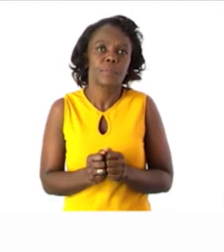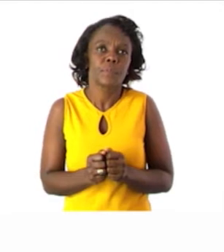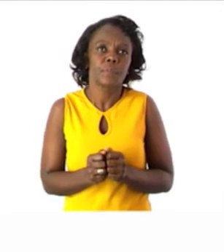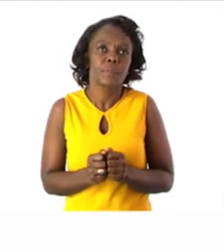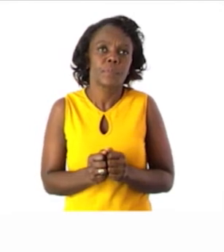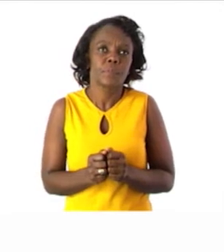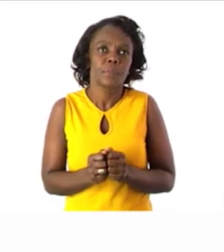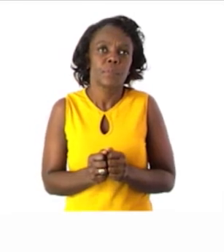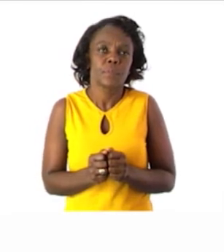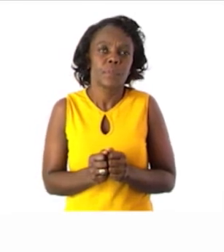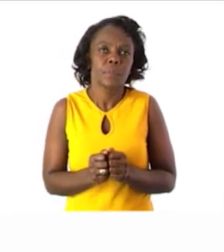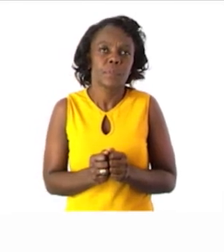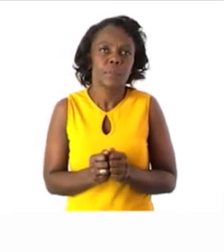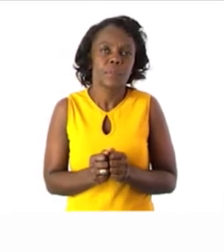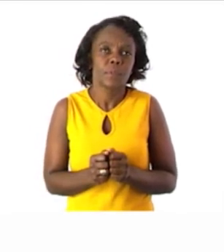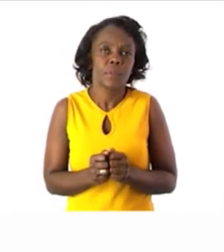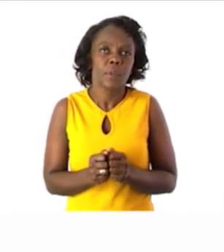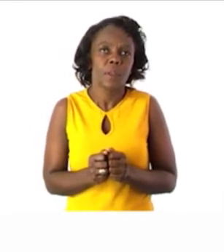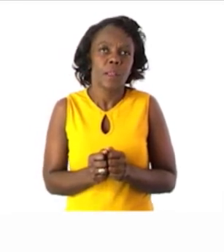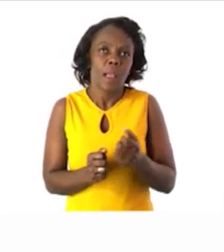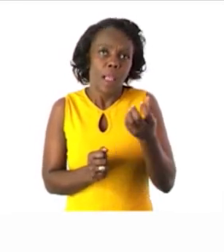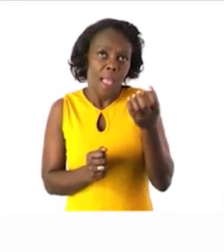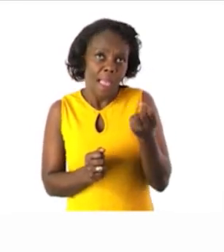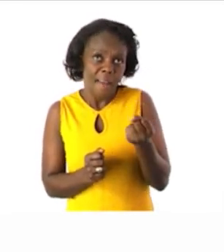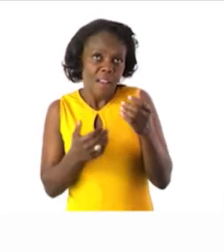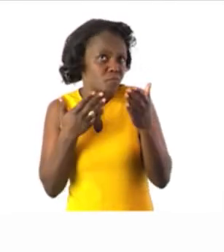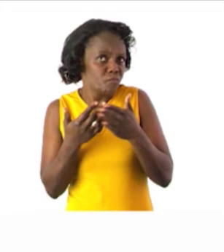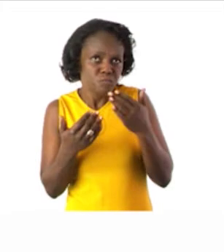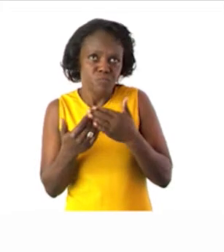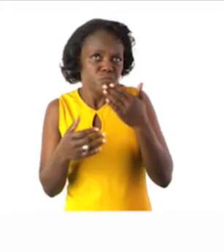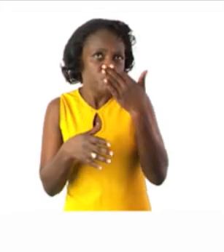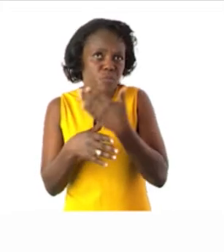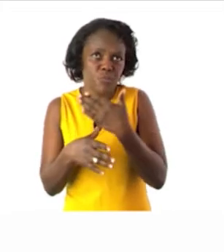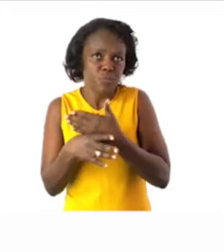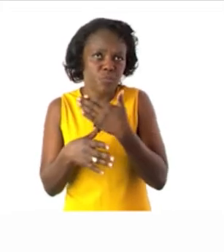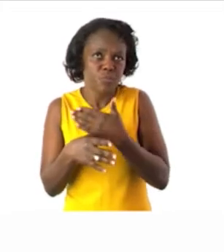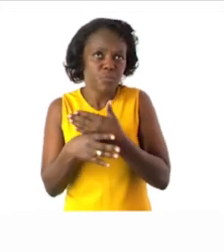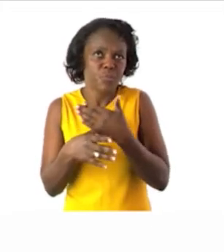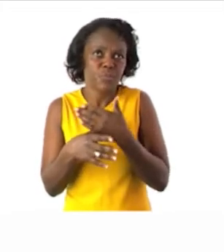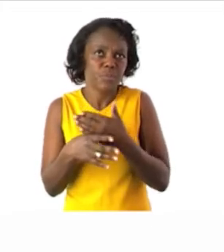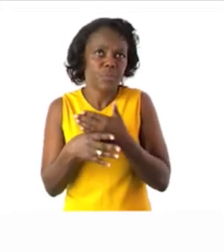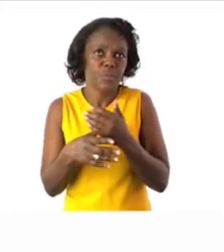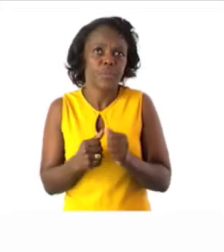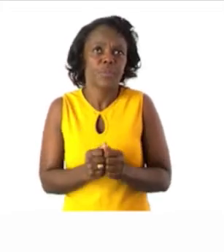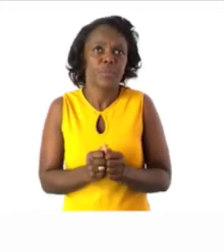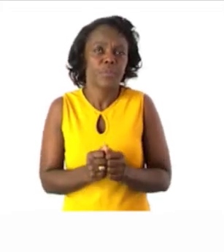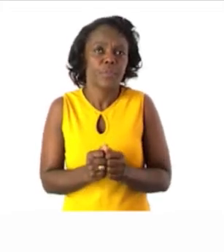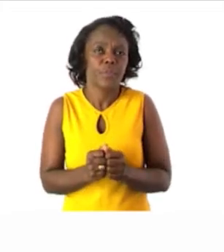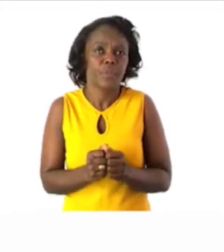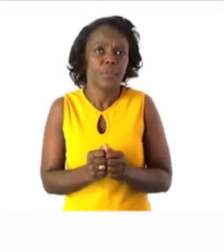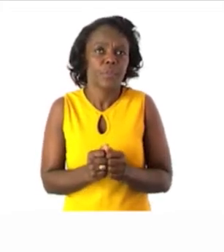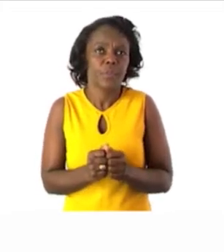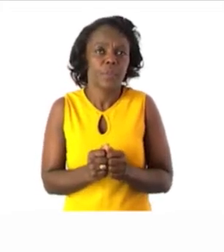There we go. We have another easy exercise. I know it's very easy for you, but you have